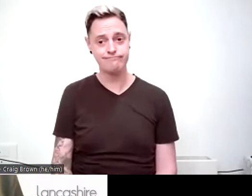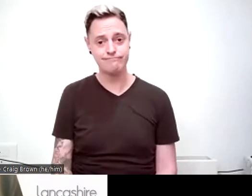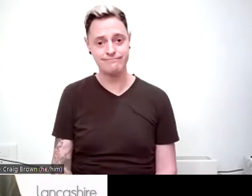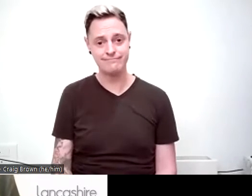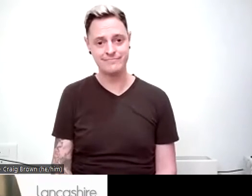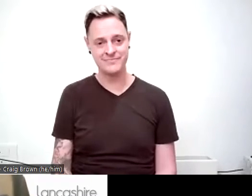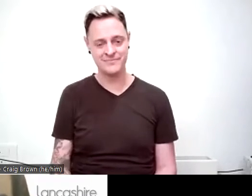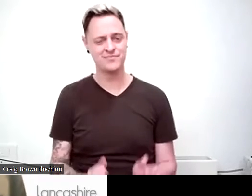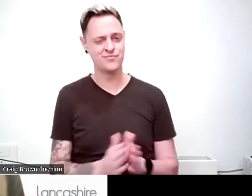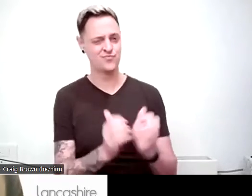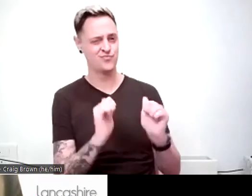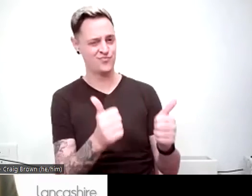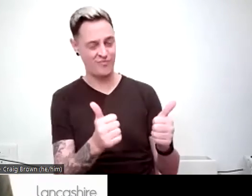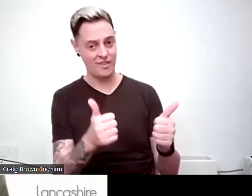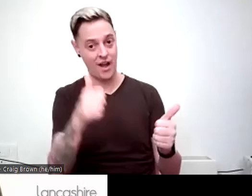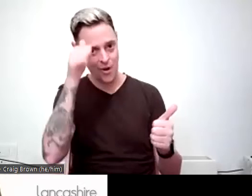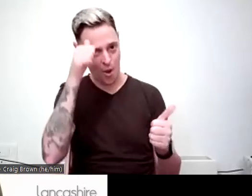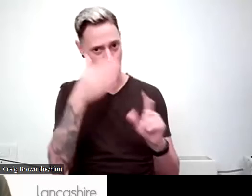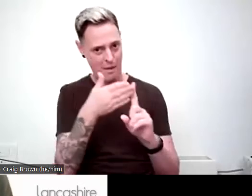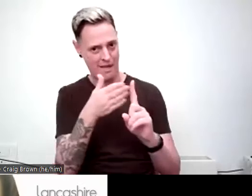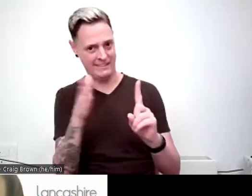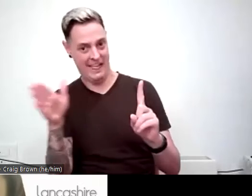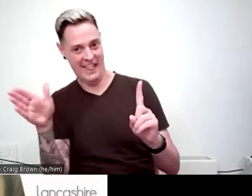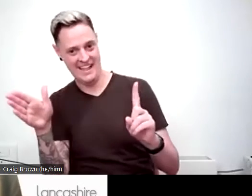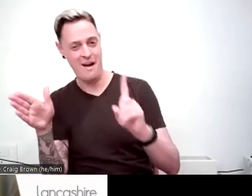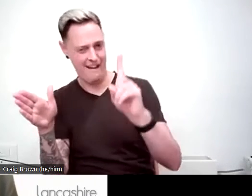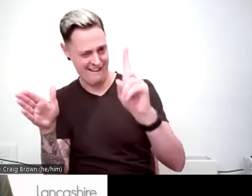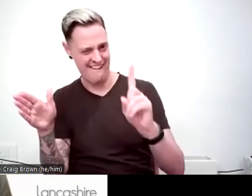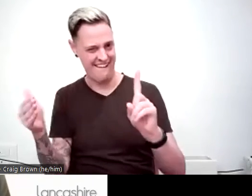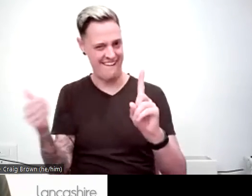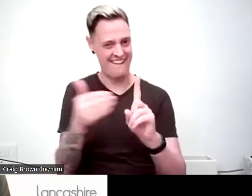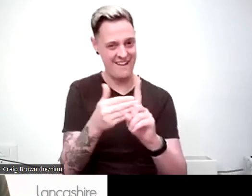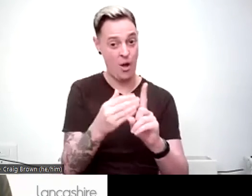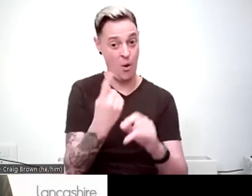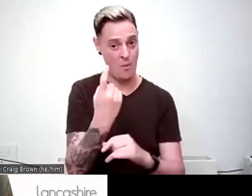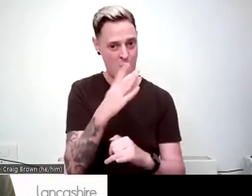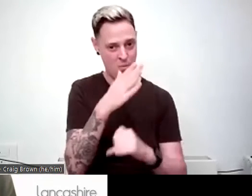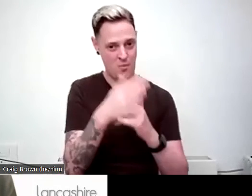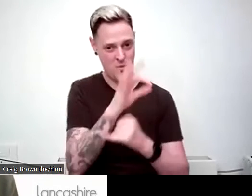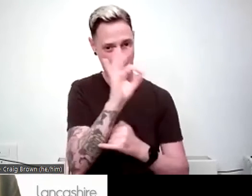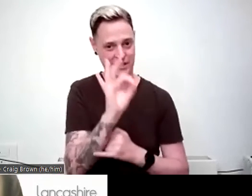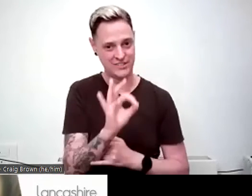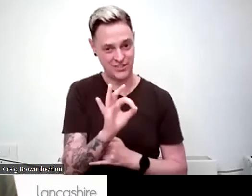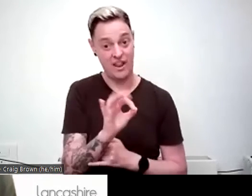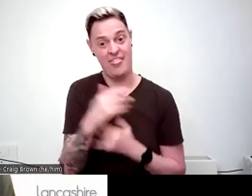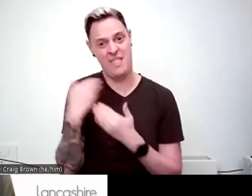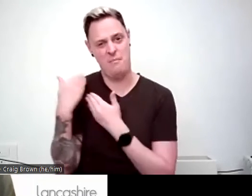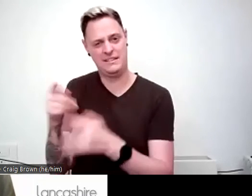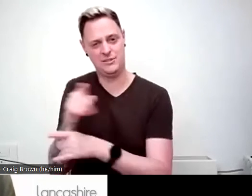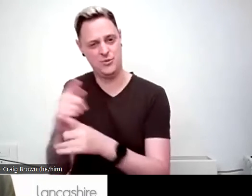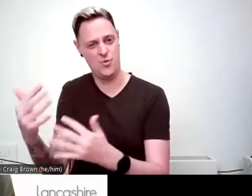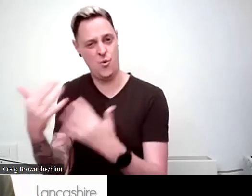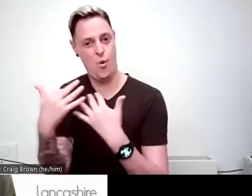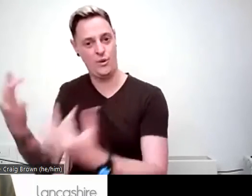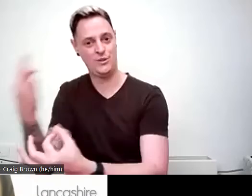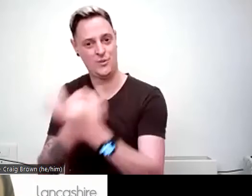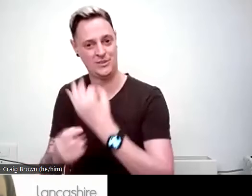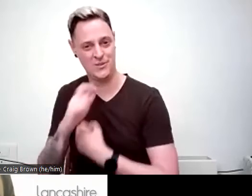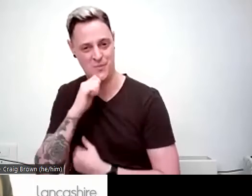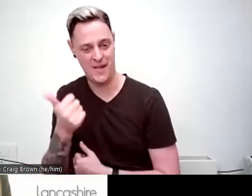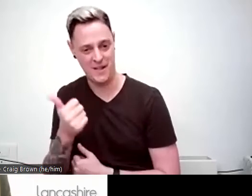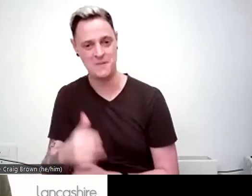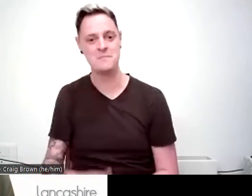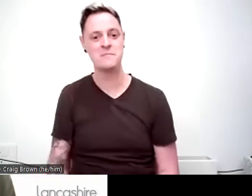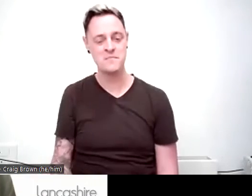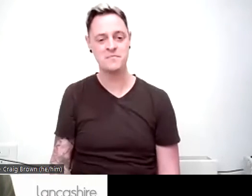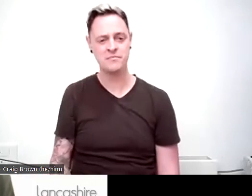Okay, so I'm aware we went a little bit off piece there, but the last question I want to come to before we come to the audience question is kind of any